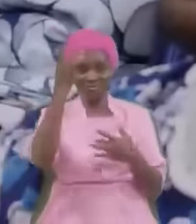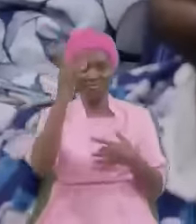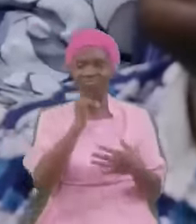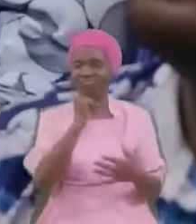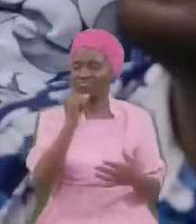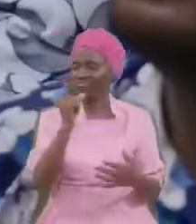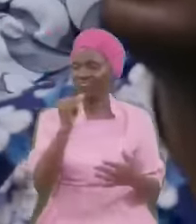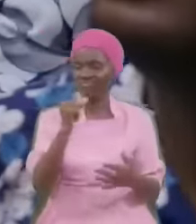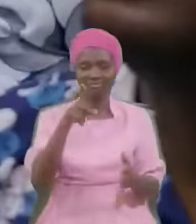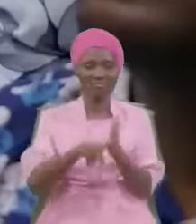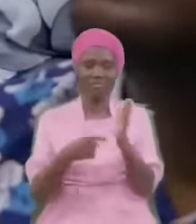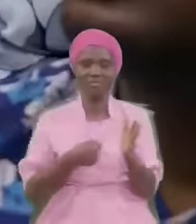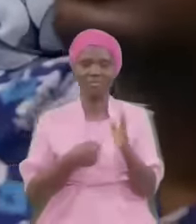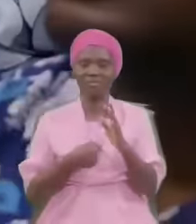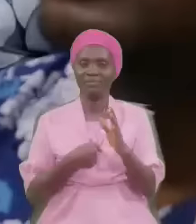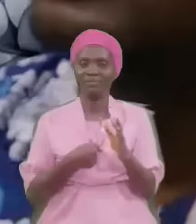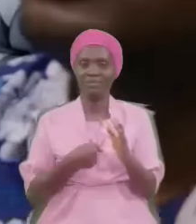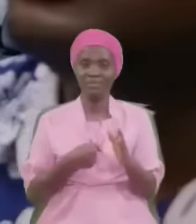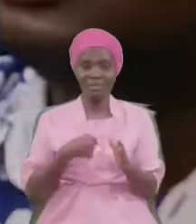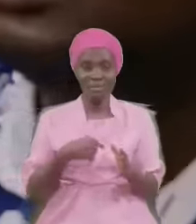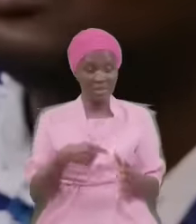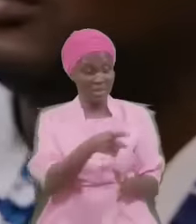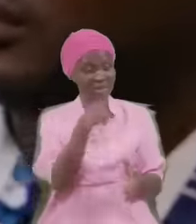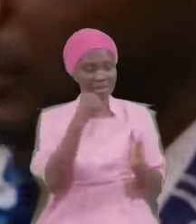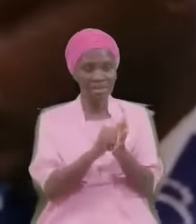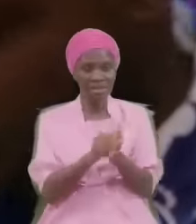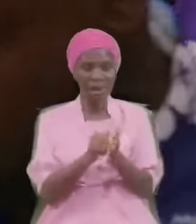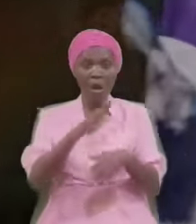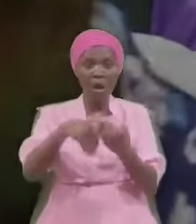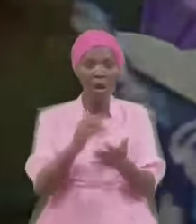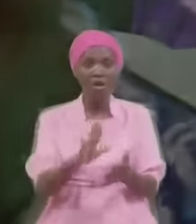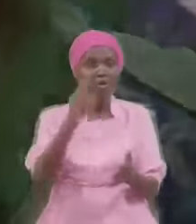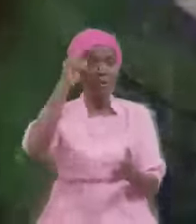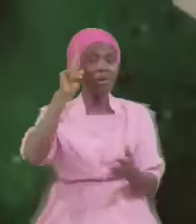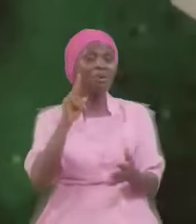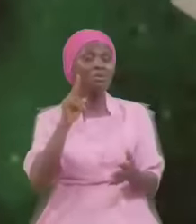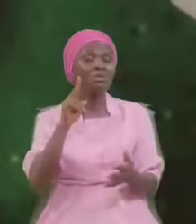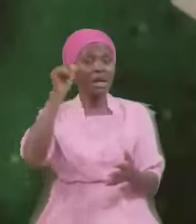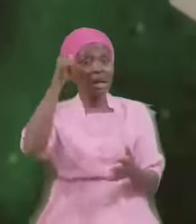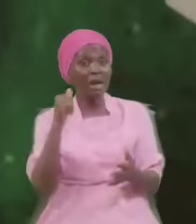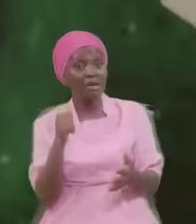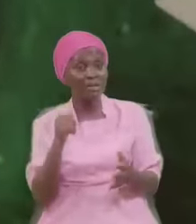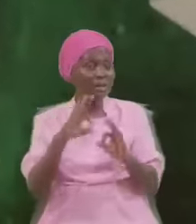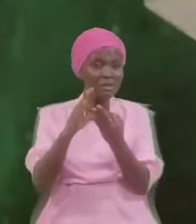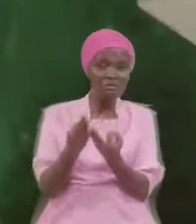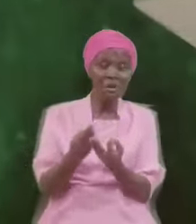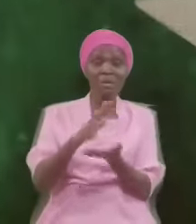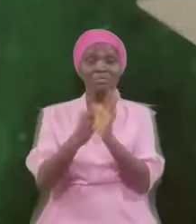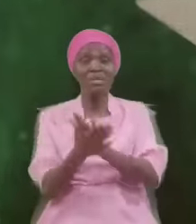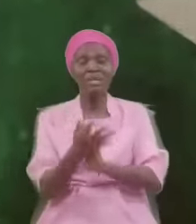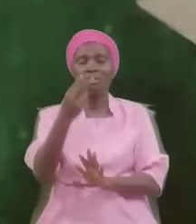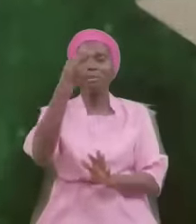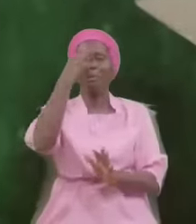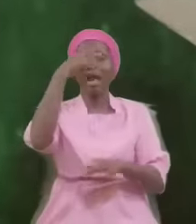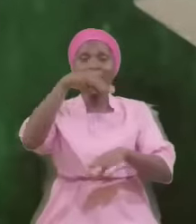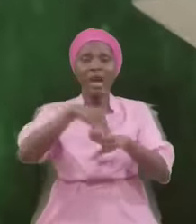They say, you know, all your uncles and all the other people, they became blind by the age of 40,